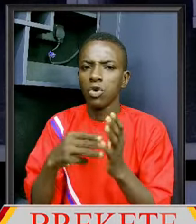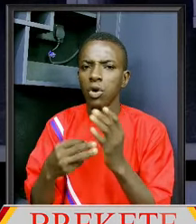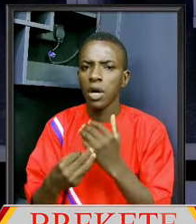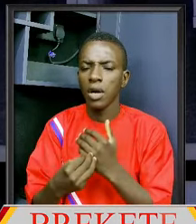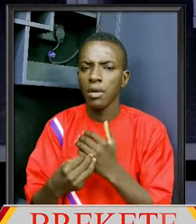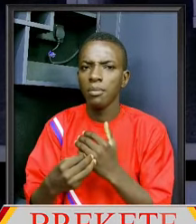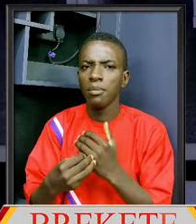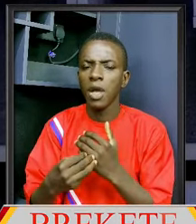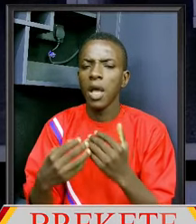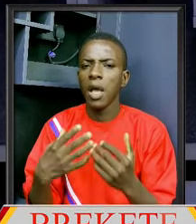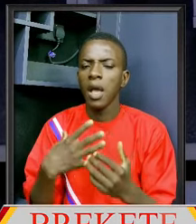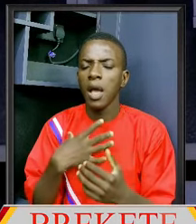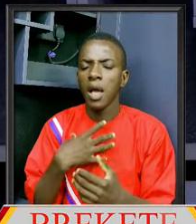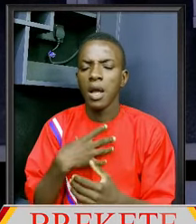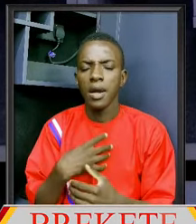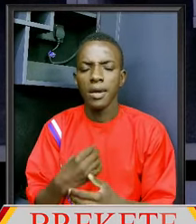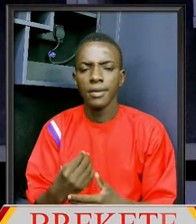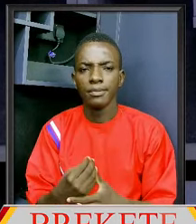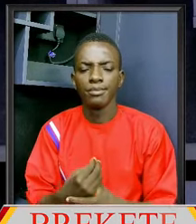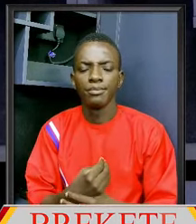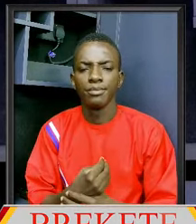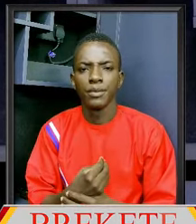program. And